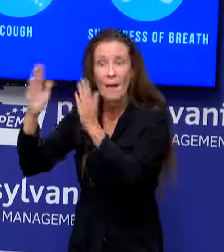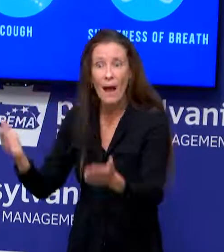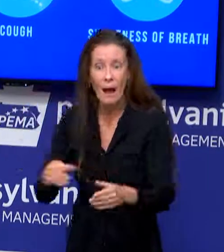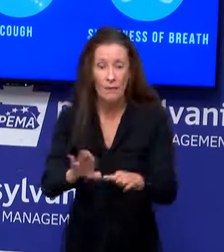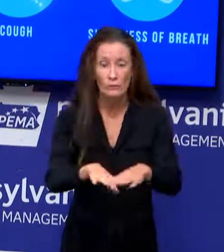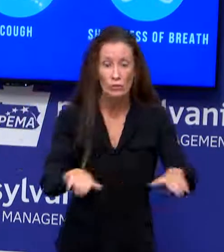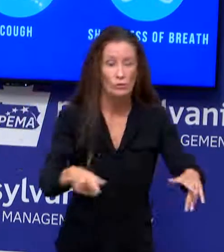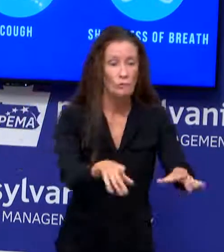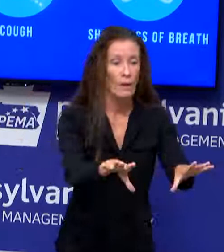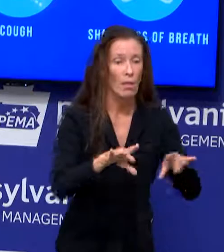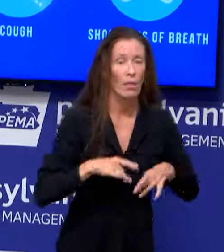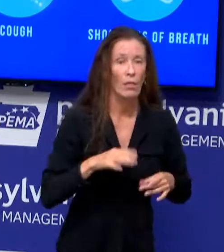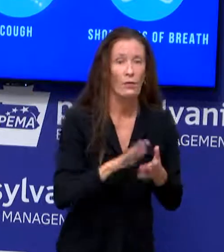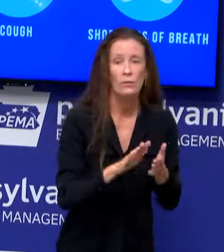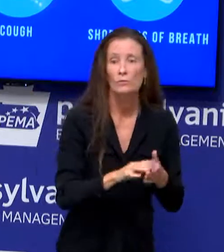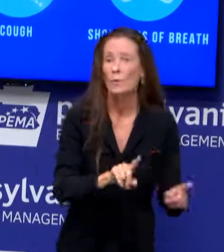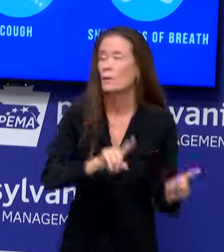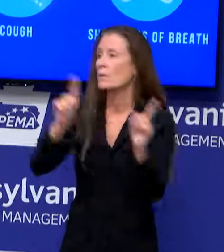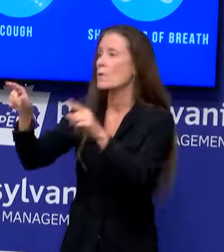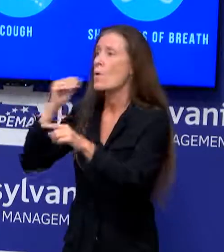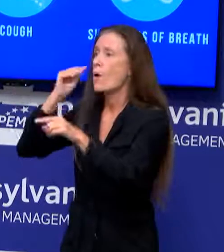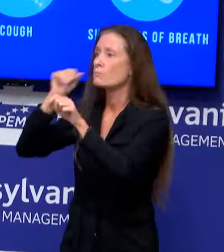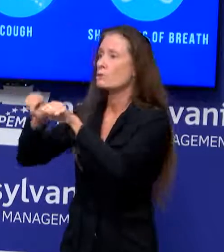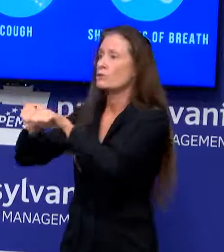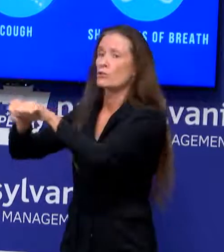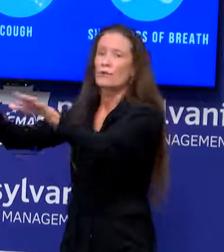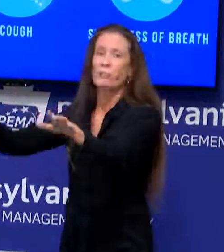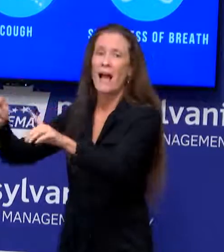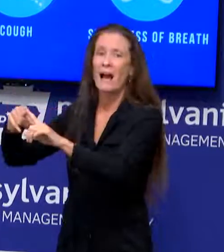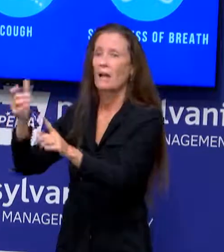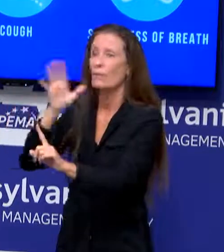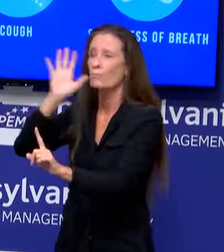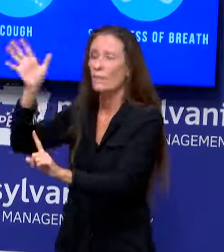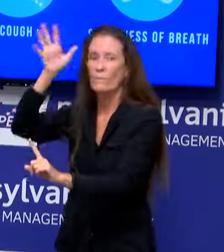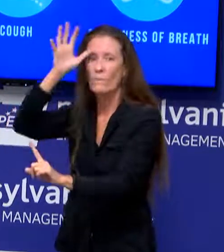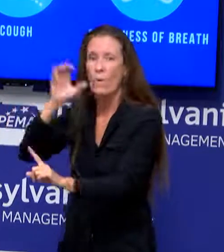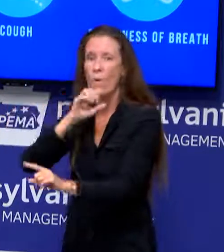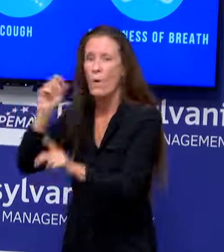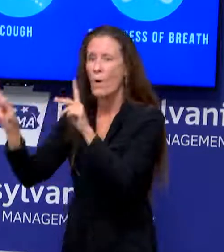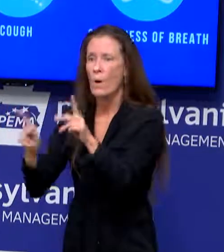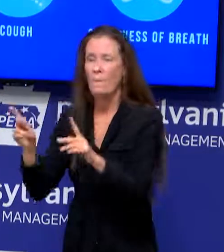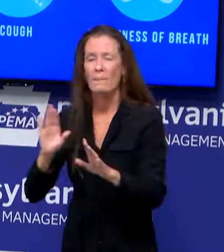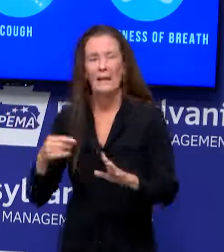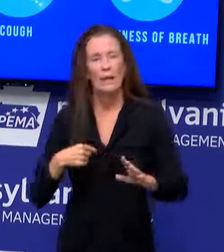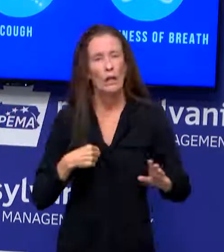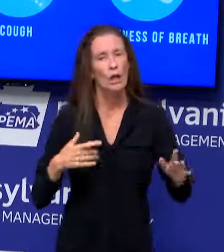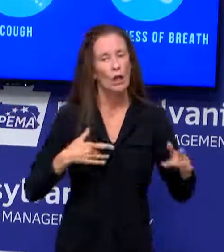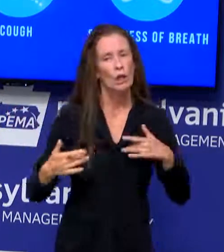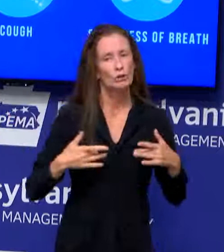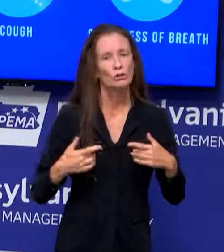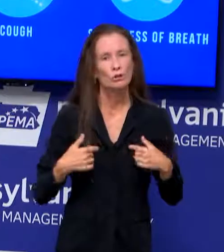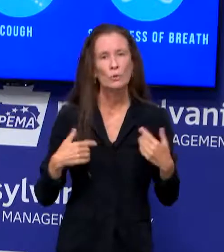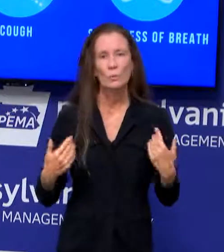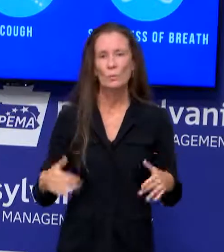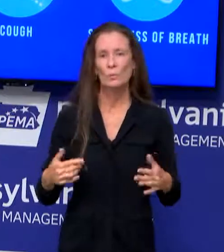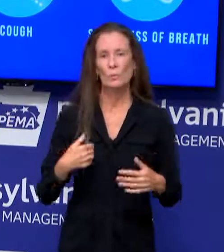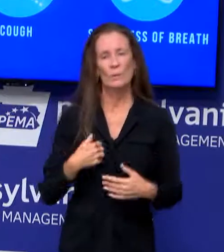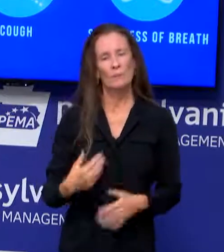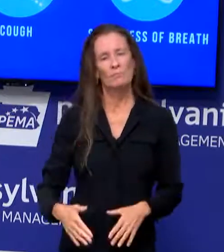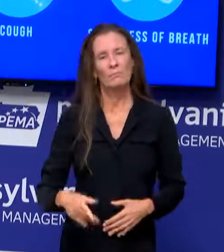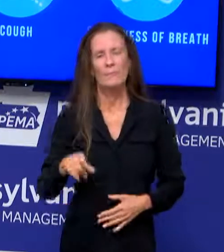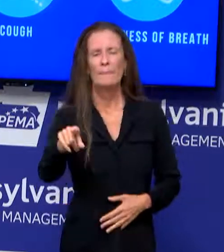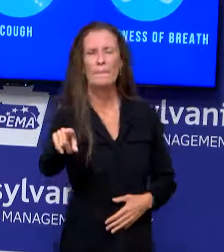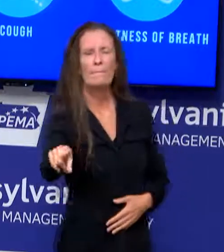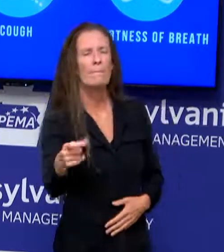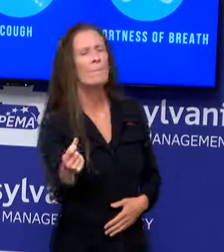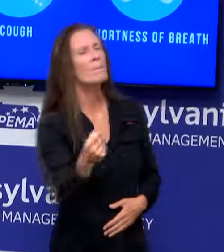want to protect against anybody getting sick, but particularly outbreaks. And so that's my biggest concern. In the case of an outbreak like